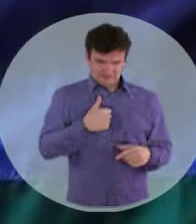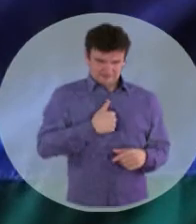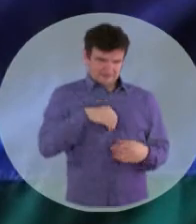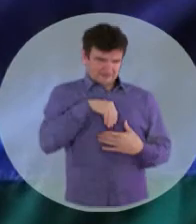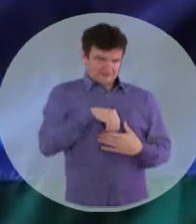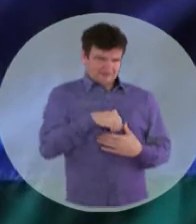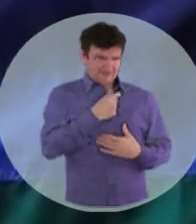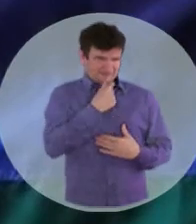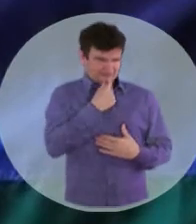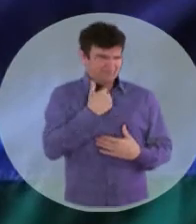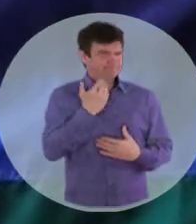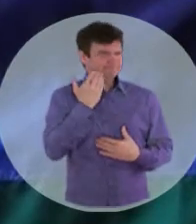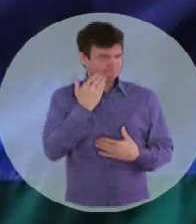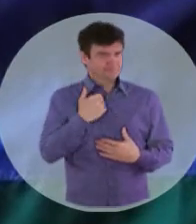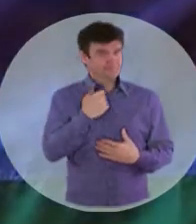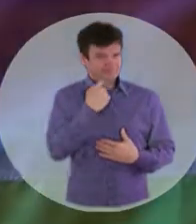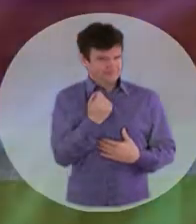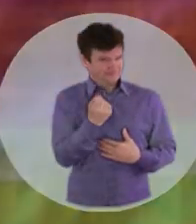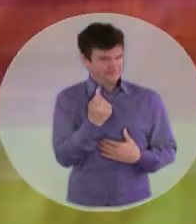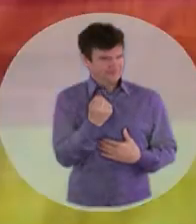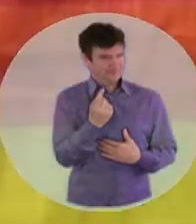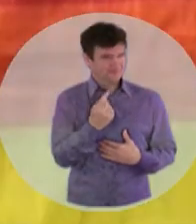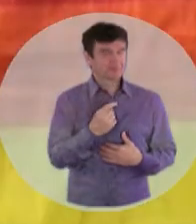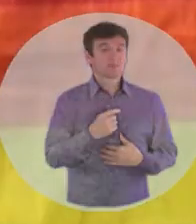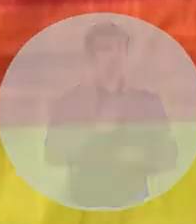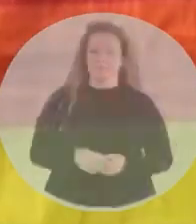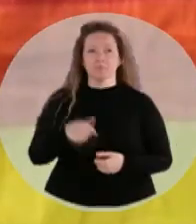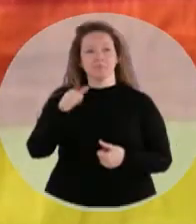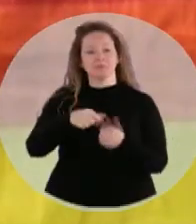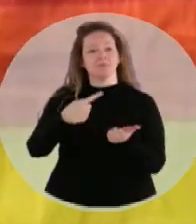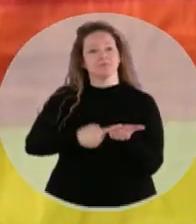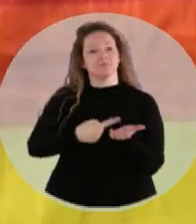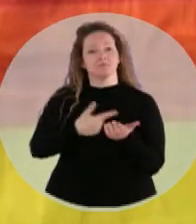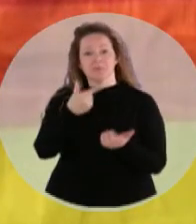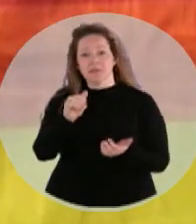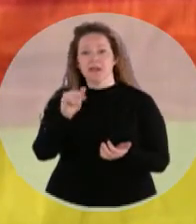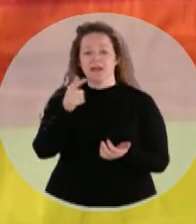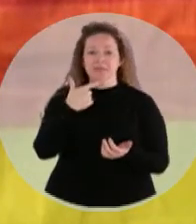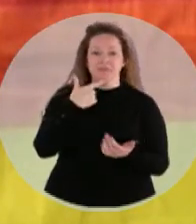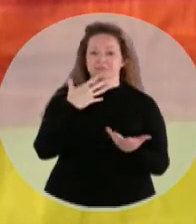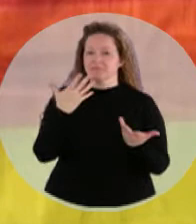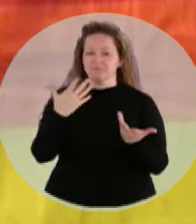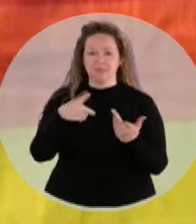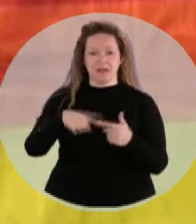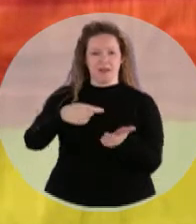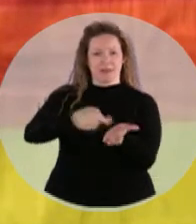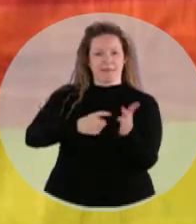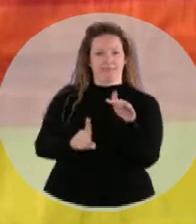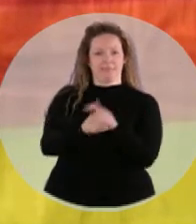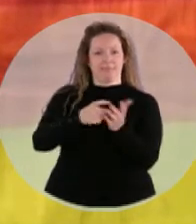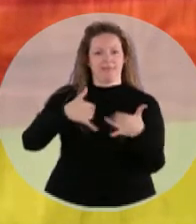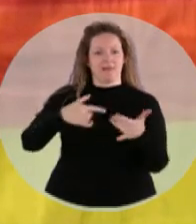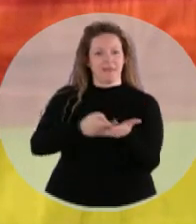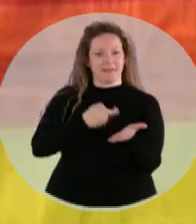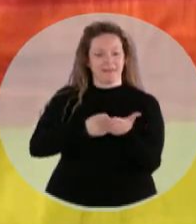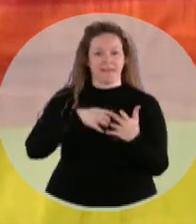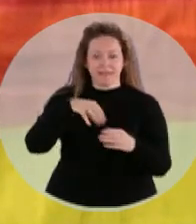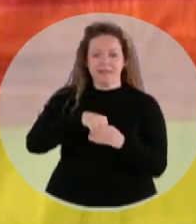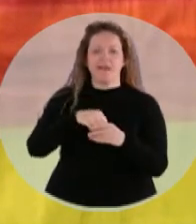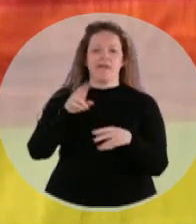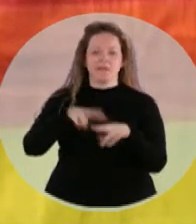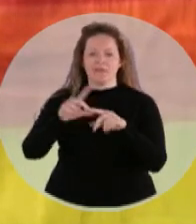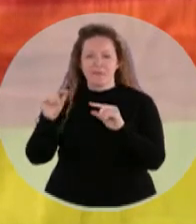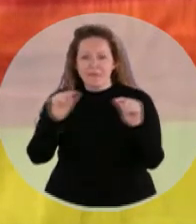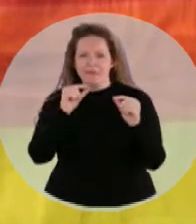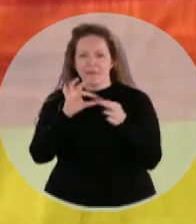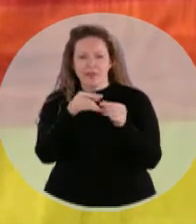since probably the age of 11 that I was gay. It wasn't probably until I started playing hockey and, it was kind of more like